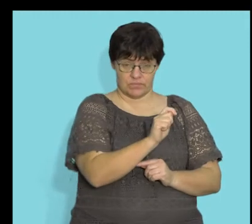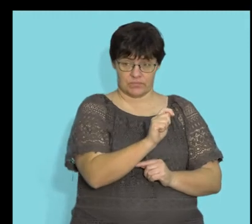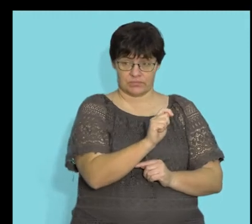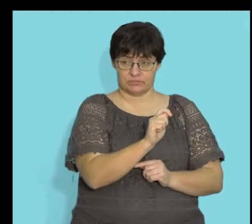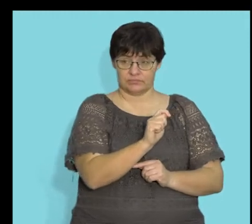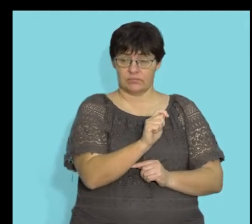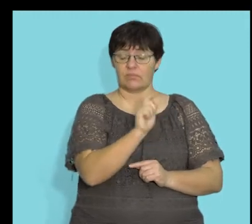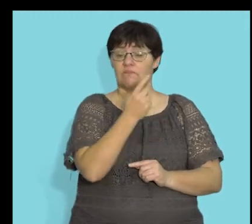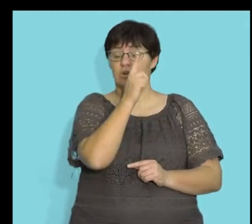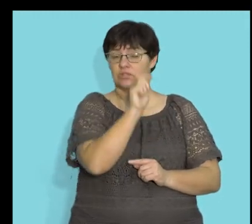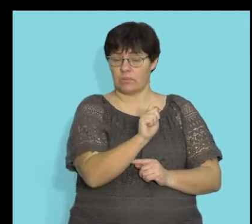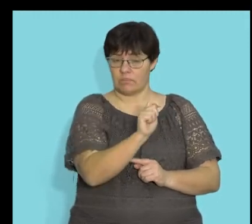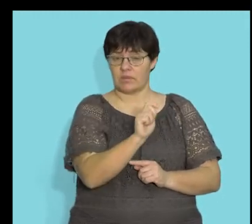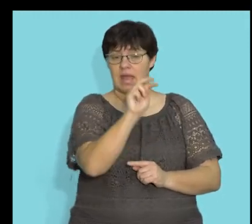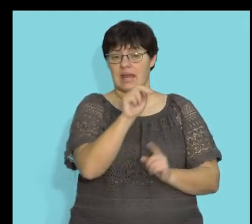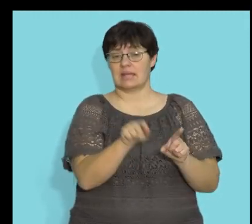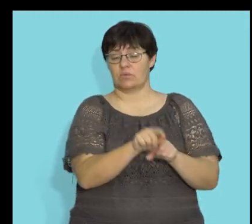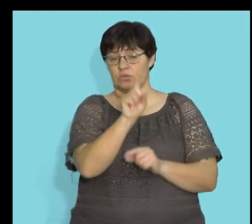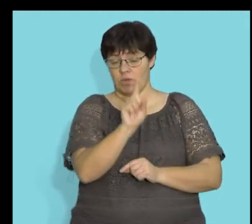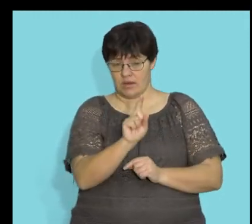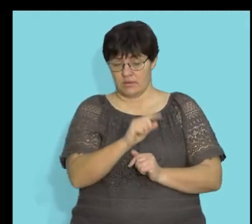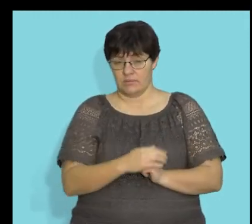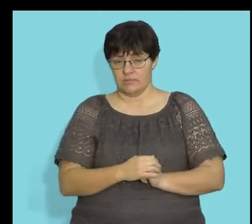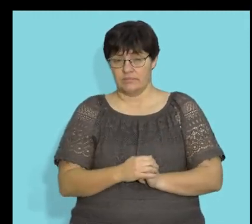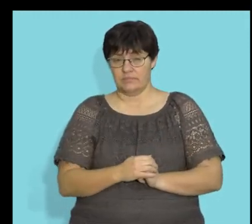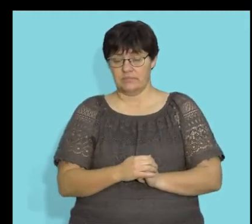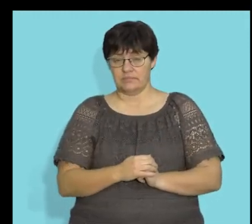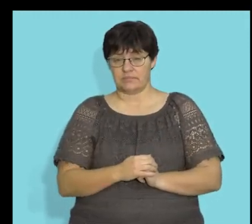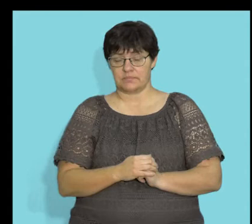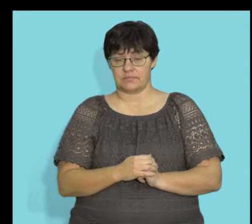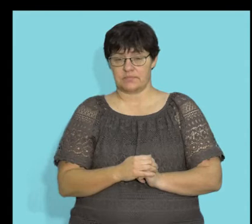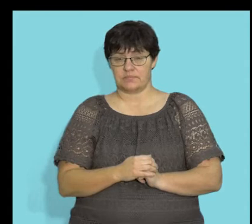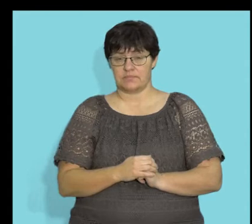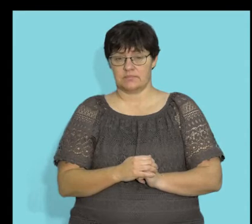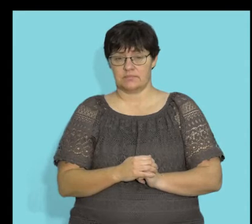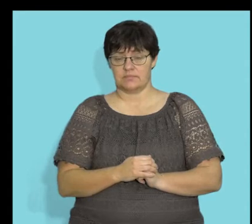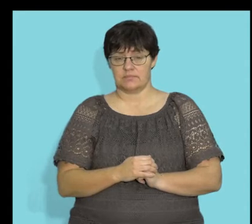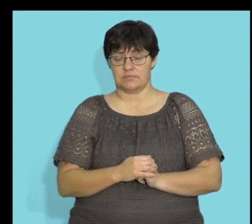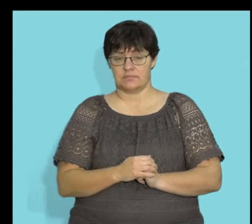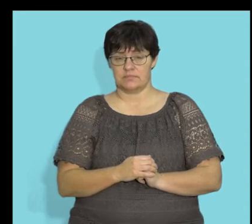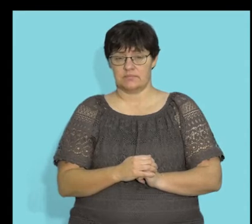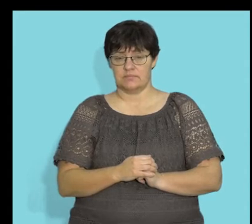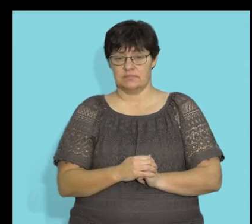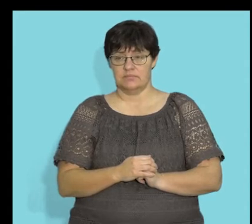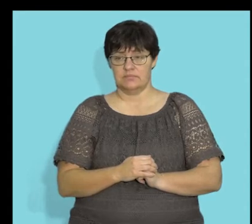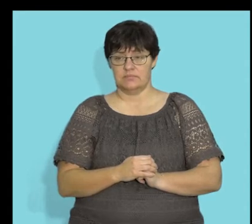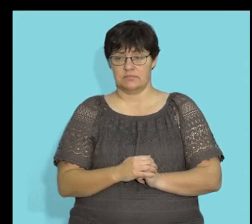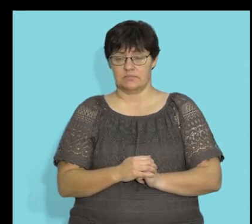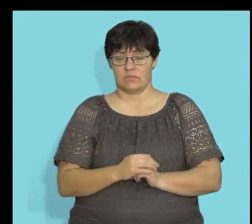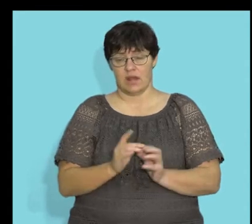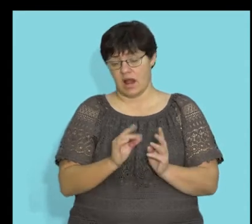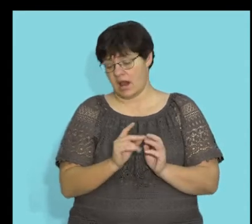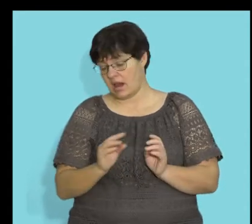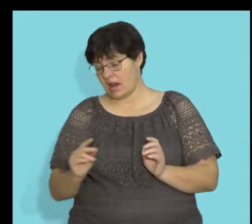We know it's the first term, as n is equal to 1 will indicate the first term. And we are going to add all